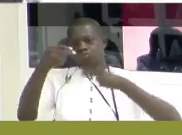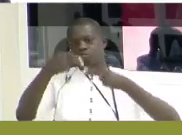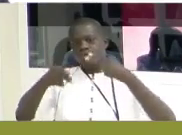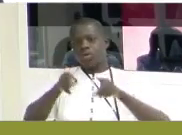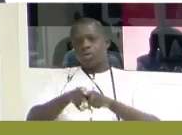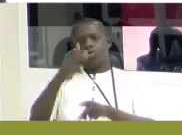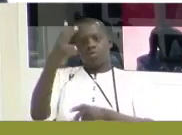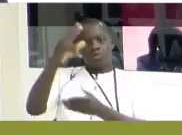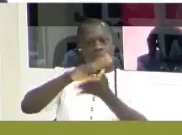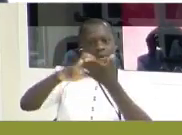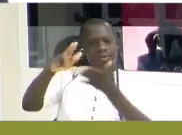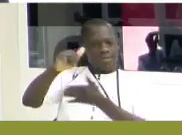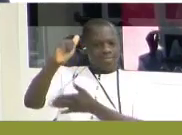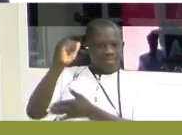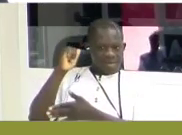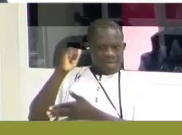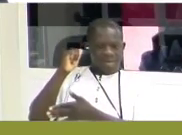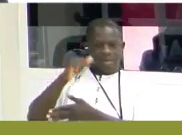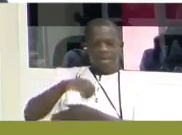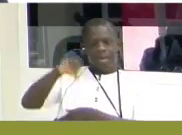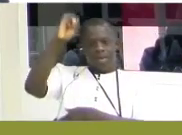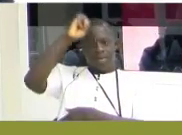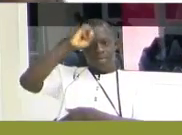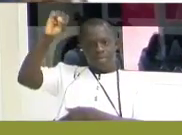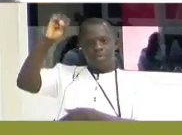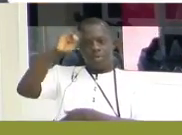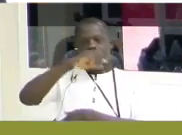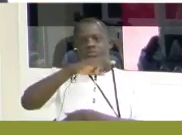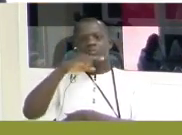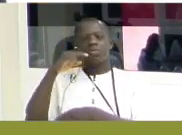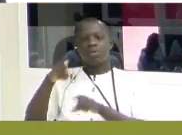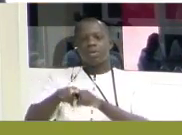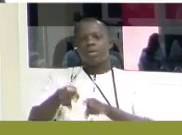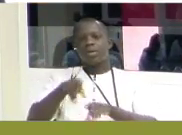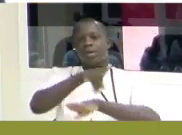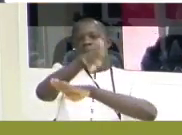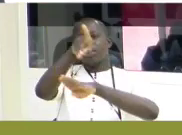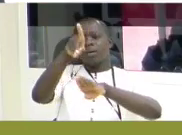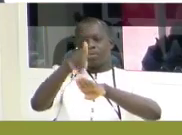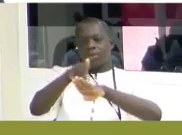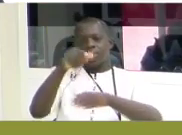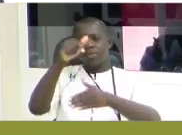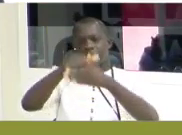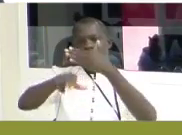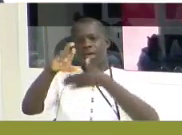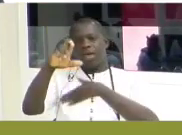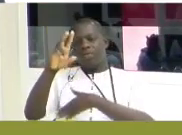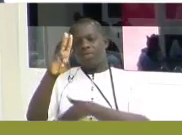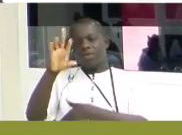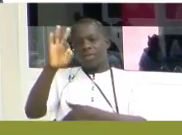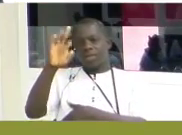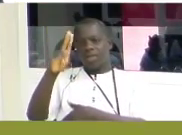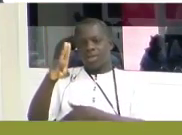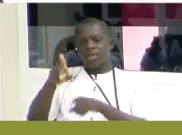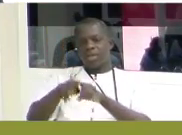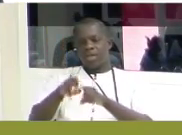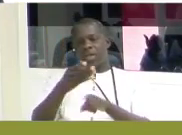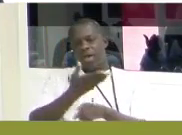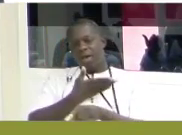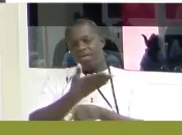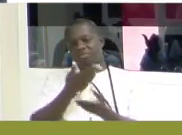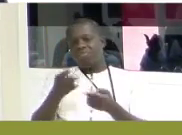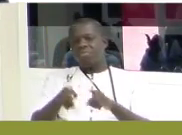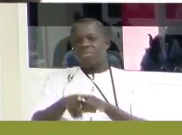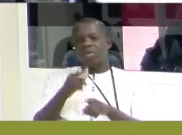published 2 weeks back, that the president's mom is admitted in a certain ward at RVTH, she has diabetes, all those stuff, about 2